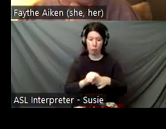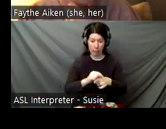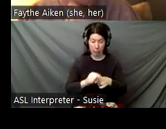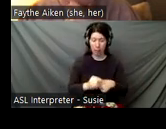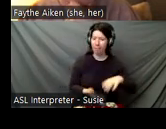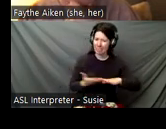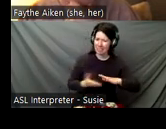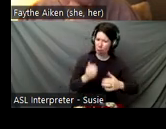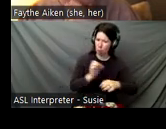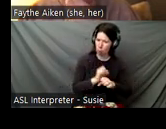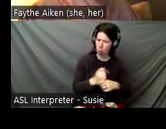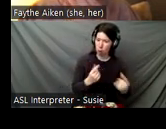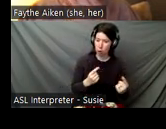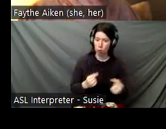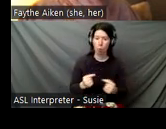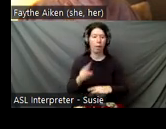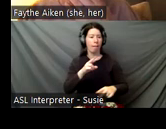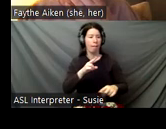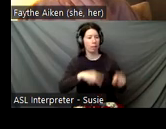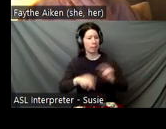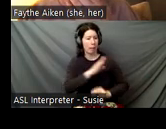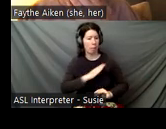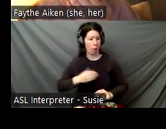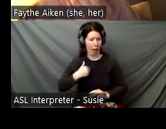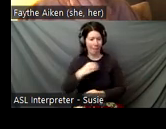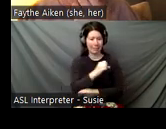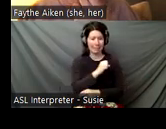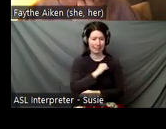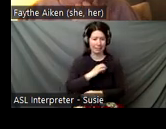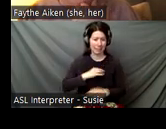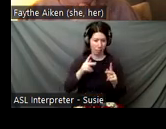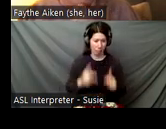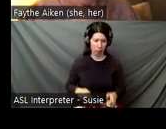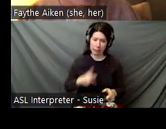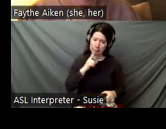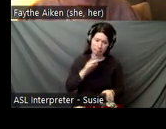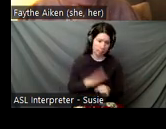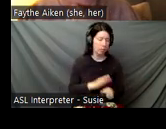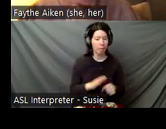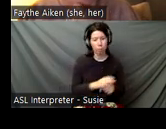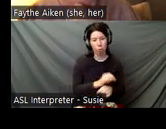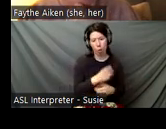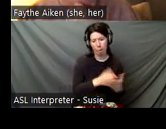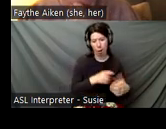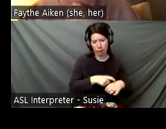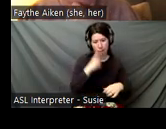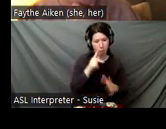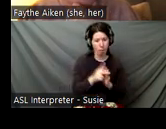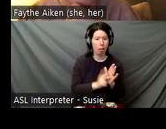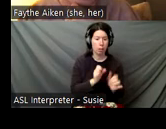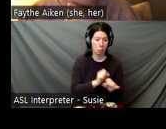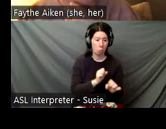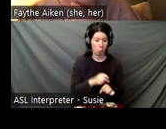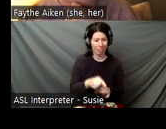oversight board shall have a staff person dedicated full or part-time to policy work. This document outlines how policy recommendations